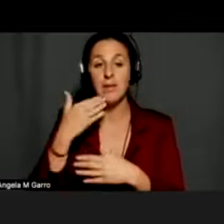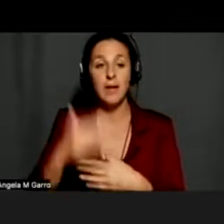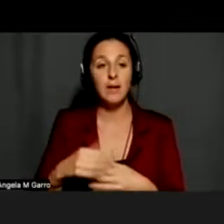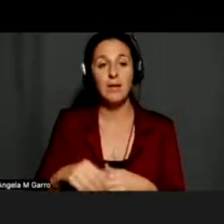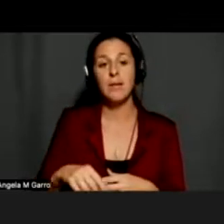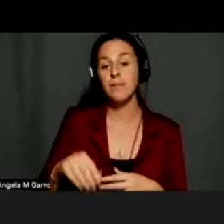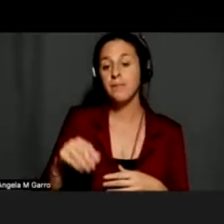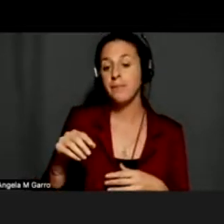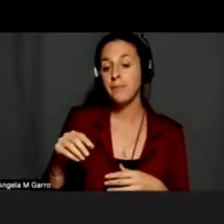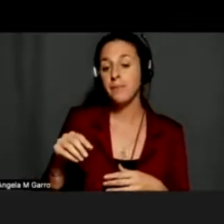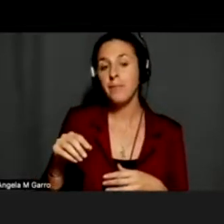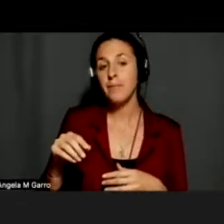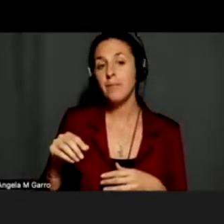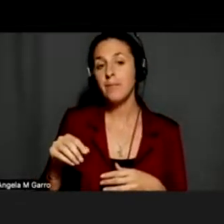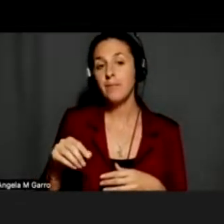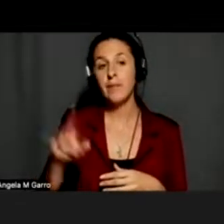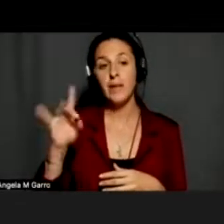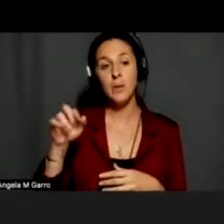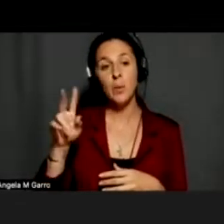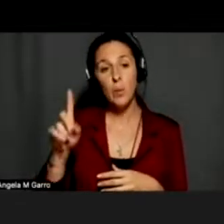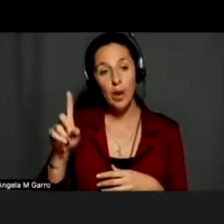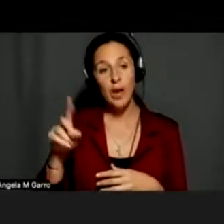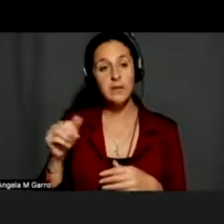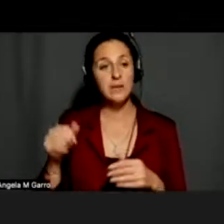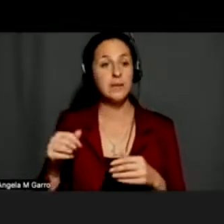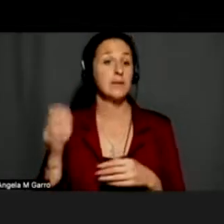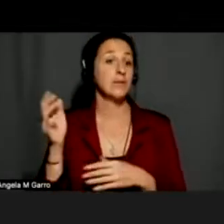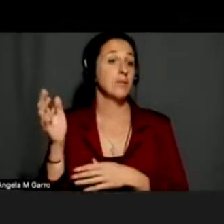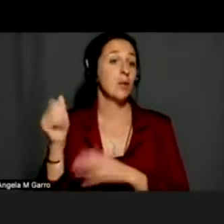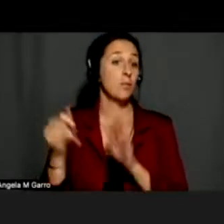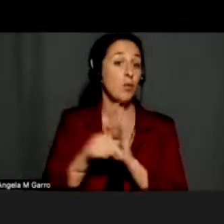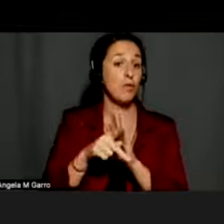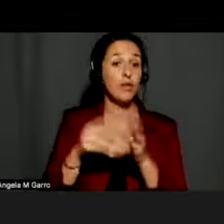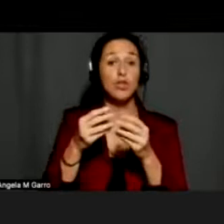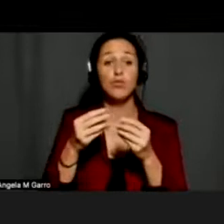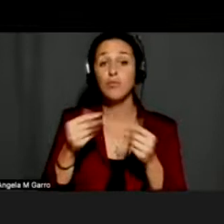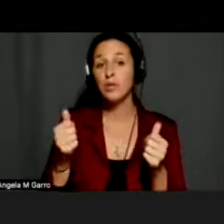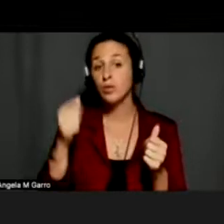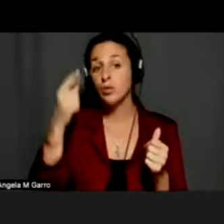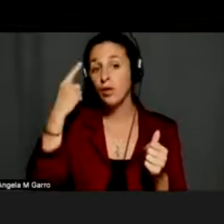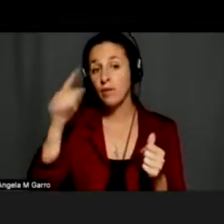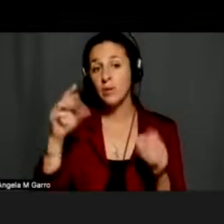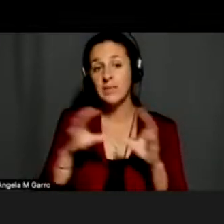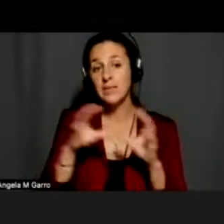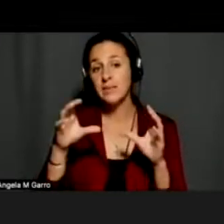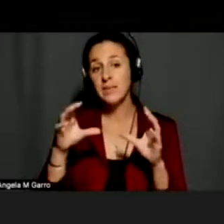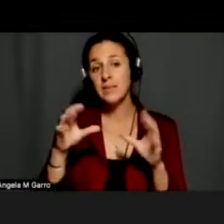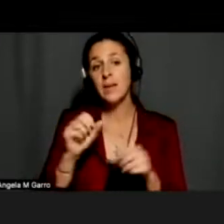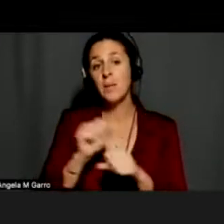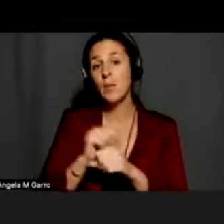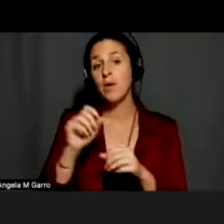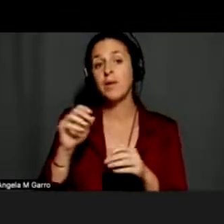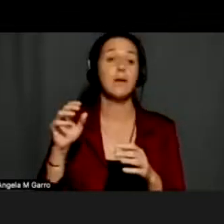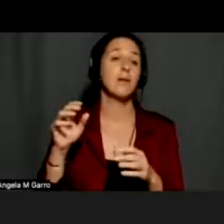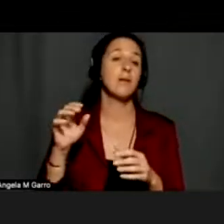8.1, presented for your approval this evening is the resolution for Certificate Employee Appreciation Week and Day of the